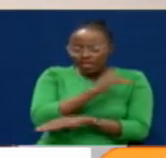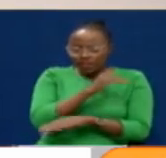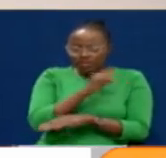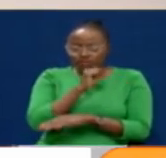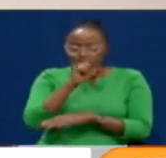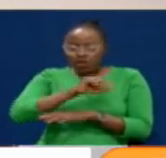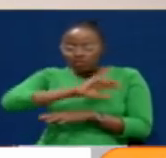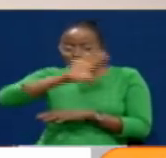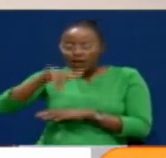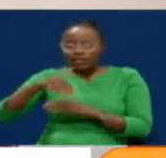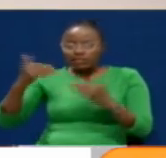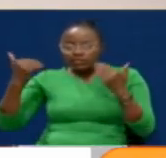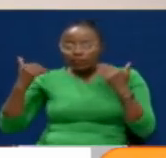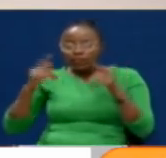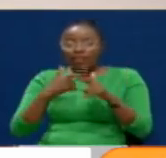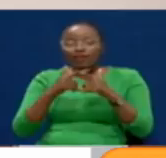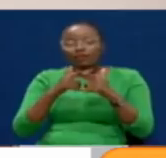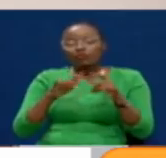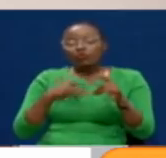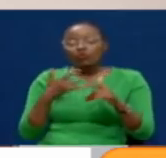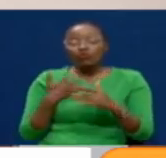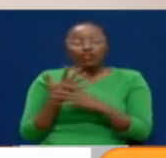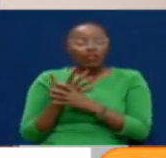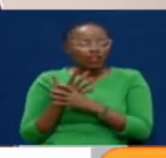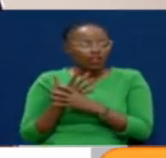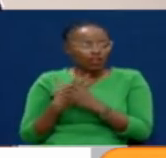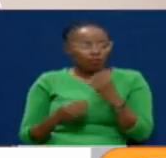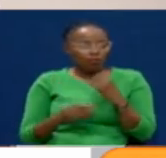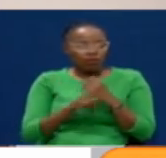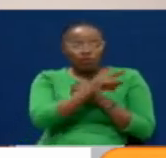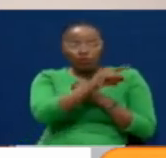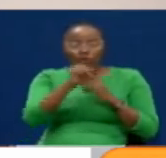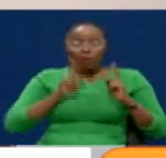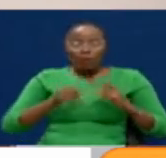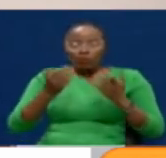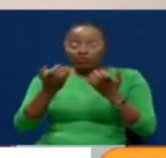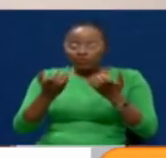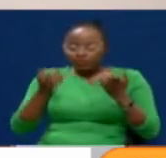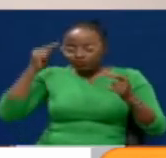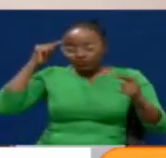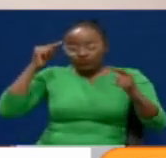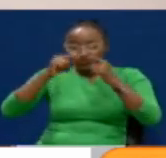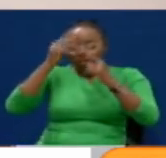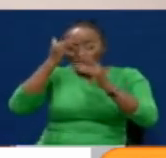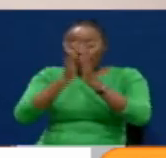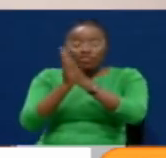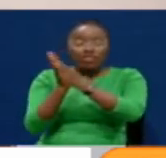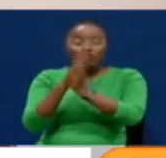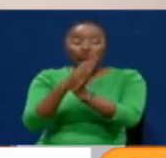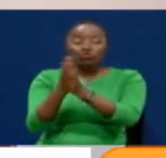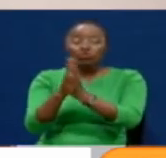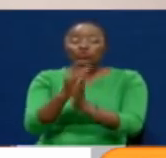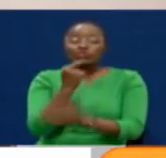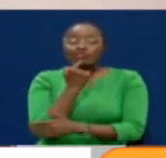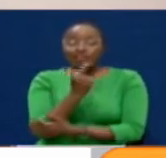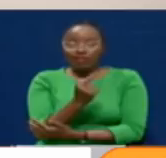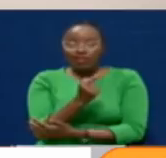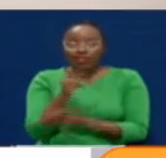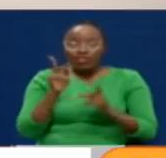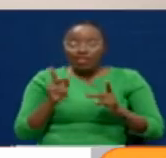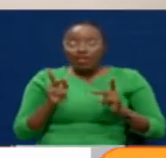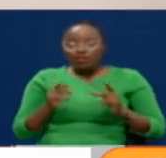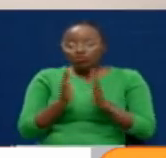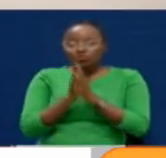sleep with it, you become frustrated. I think you guys need to help us because the stories we exalt, the stories that make the